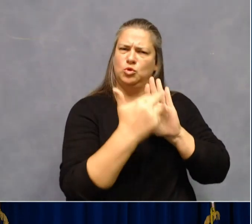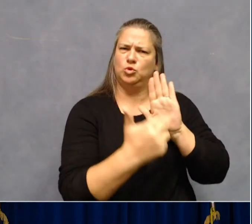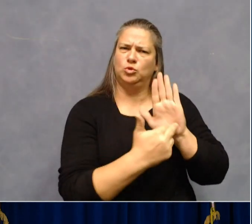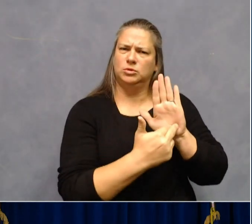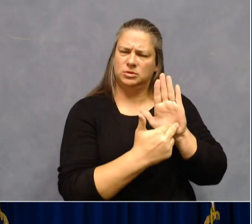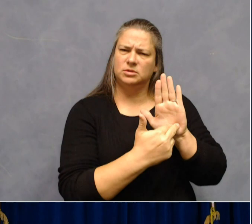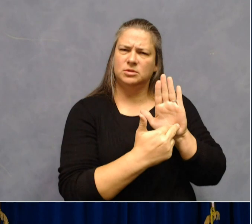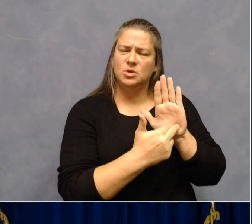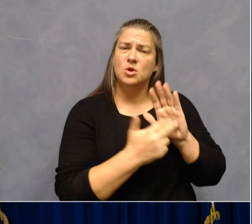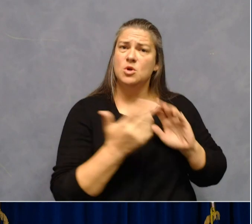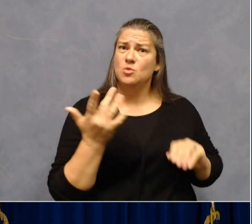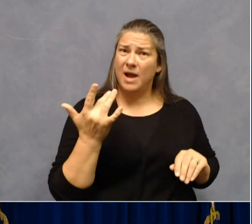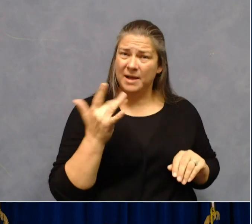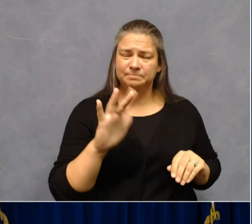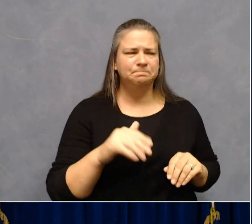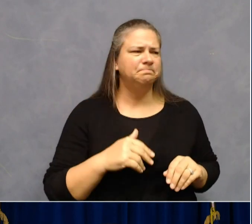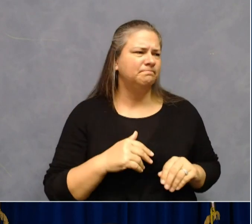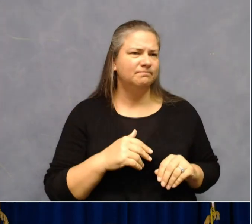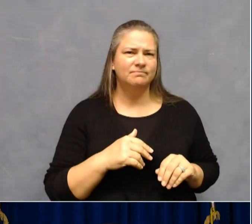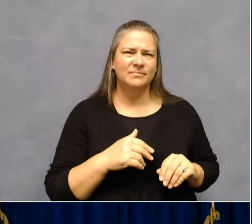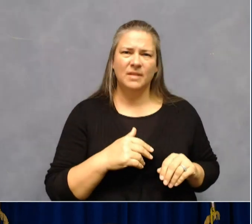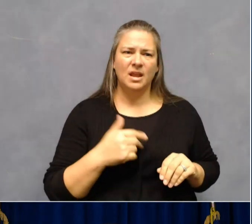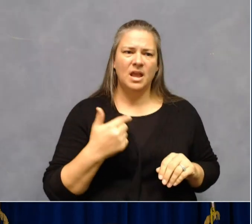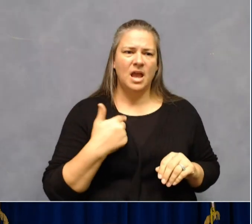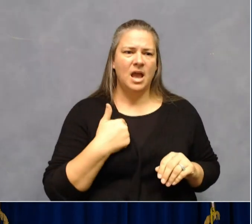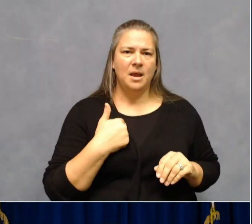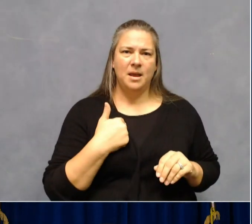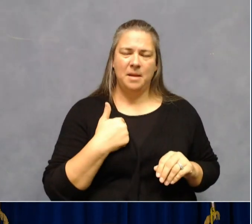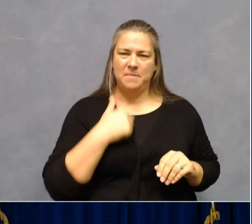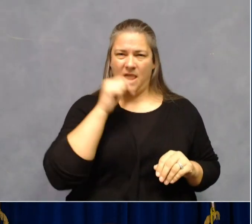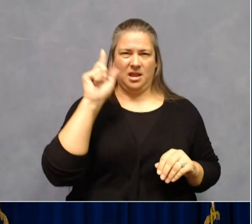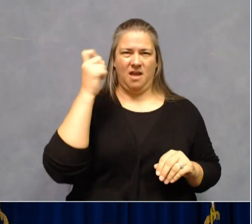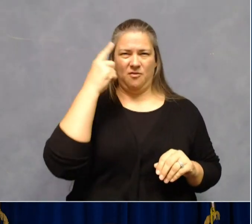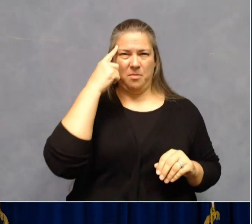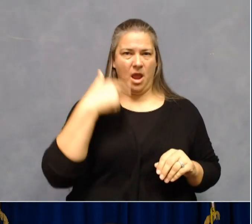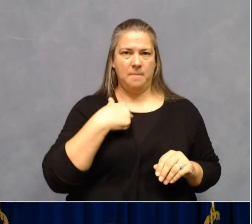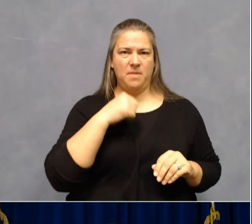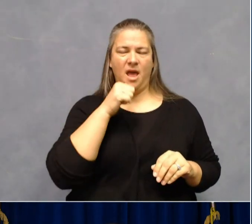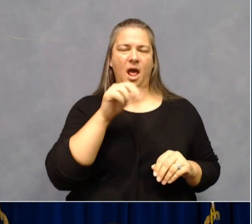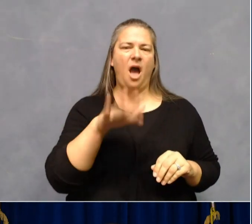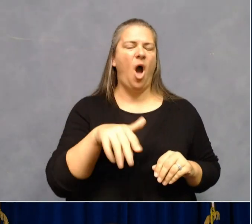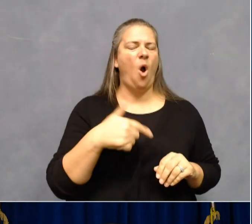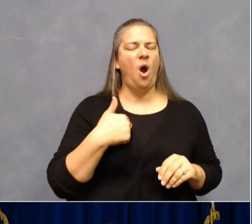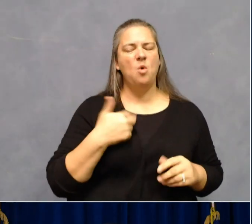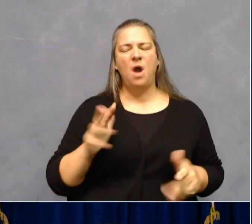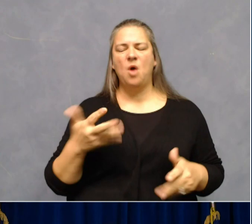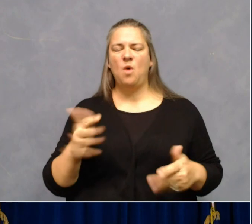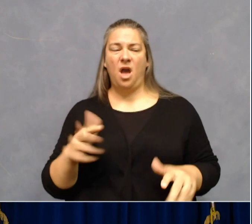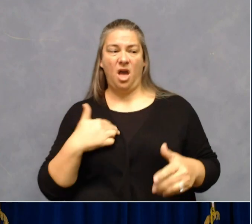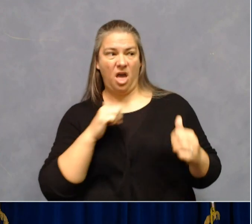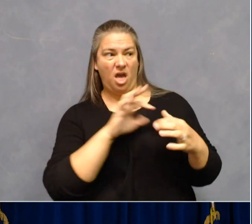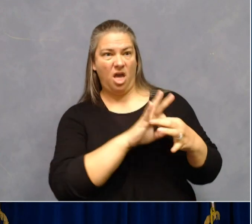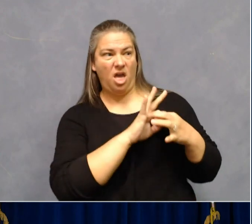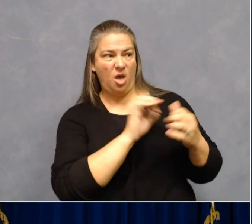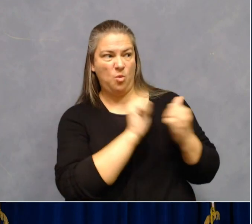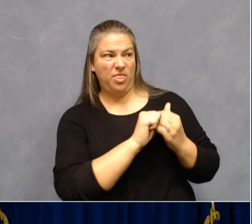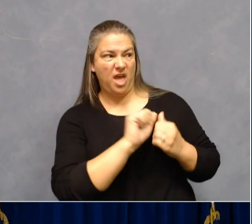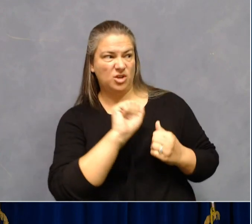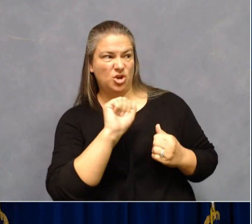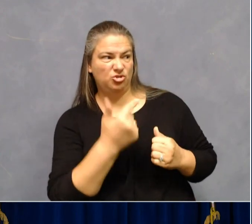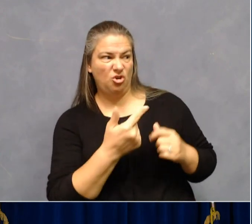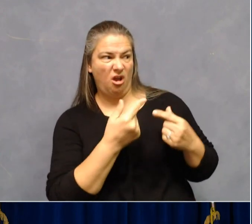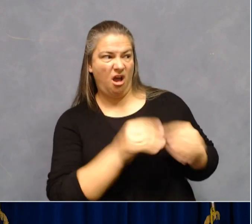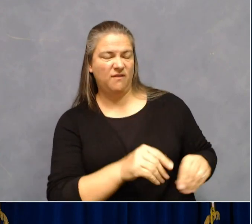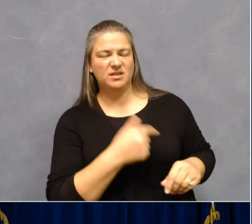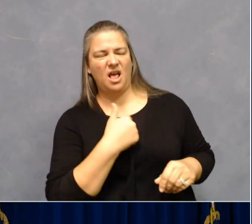I'm not going to be a governor that's petty, and this is not a time for pettiness. This is a time for protection of our people. So if they will take this